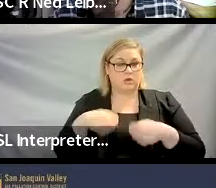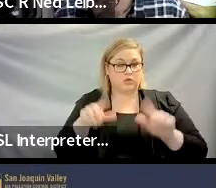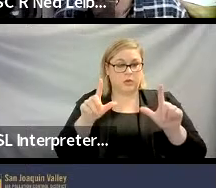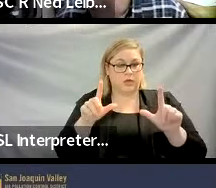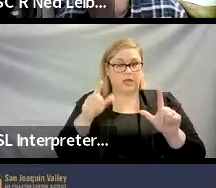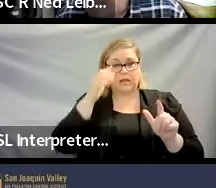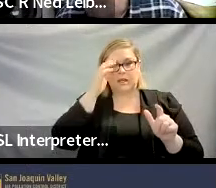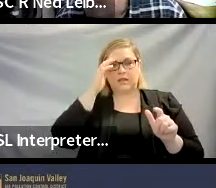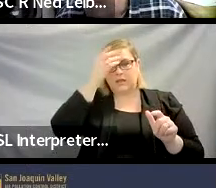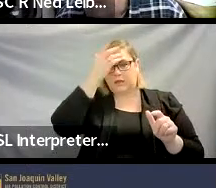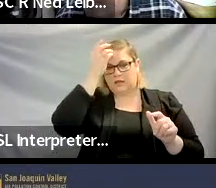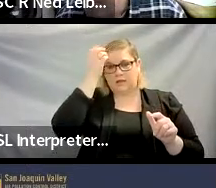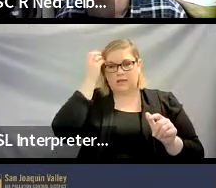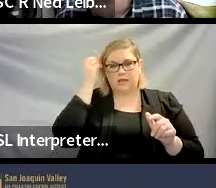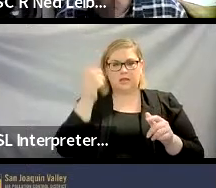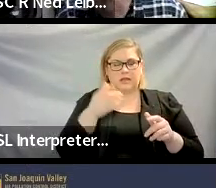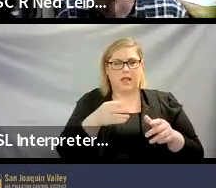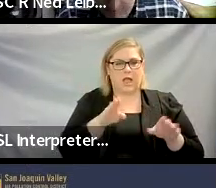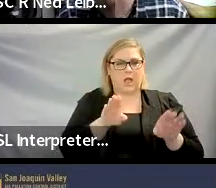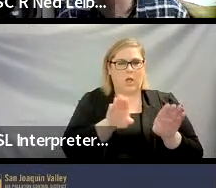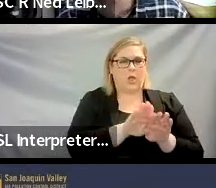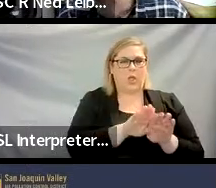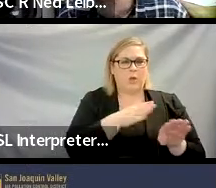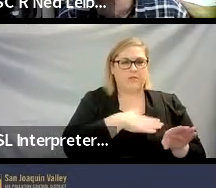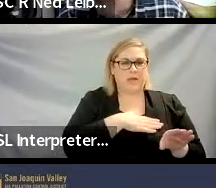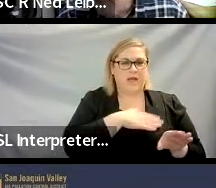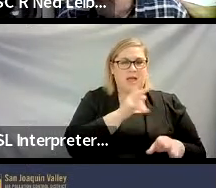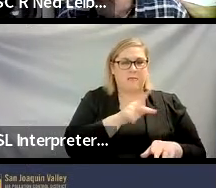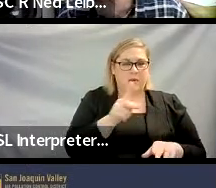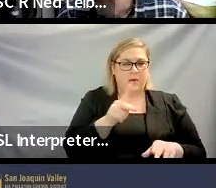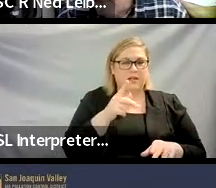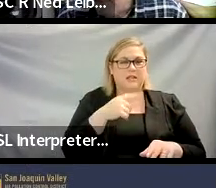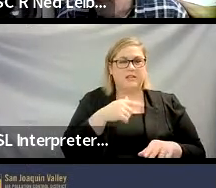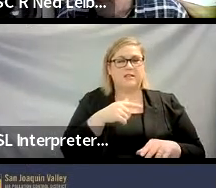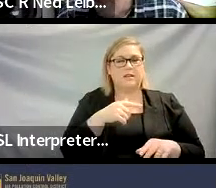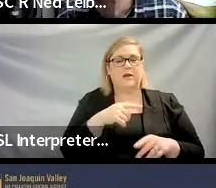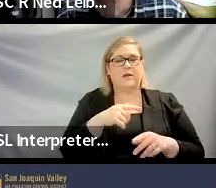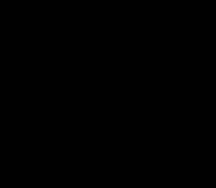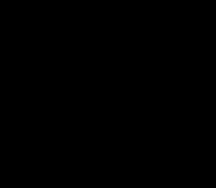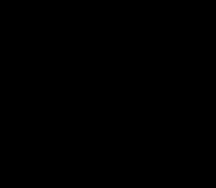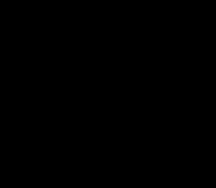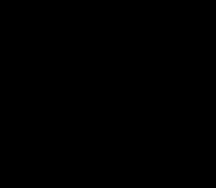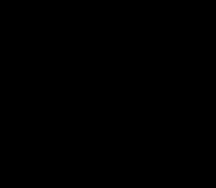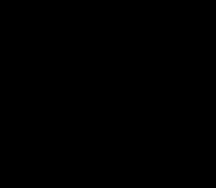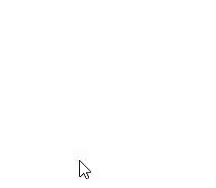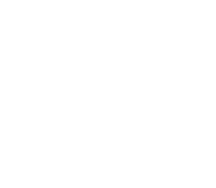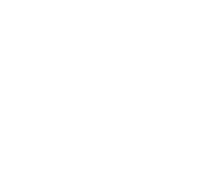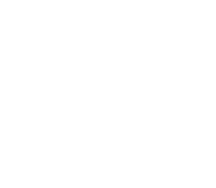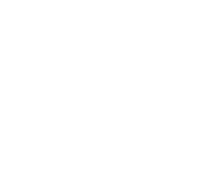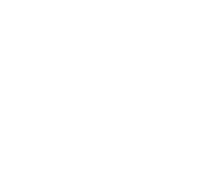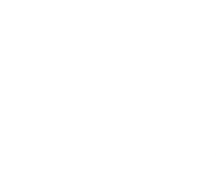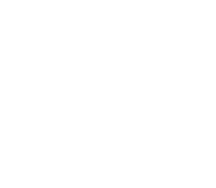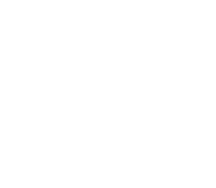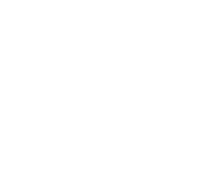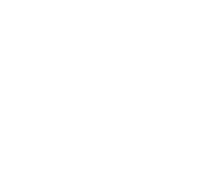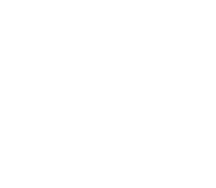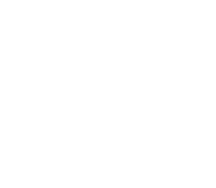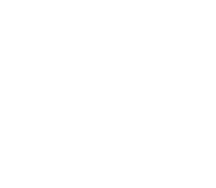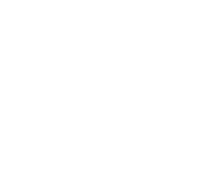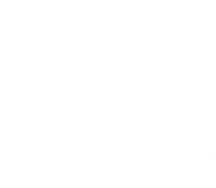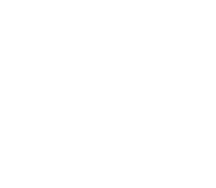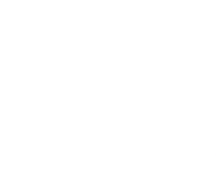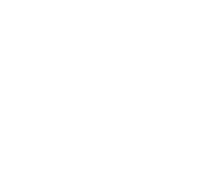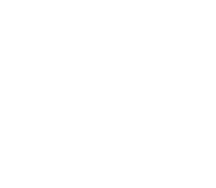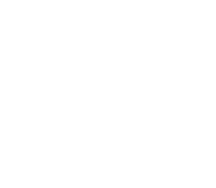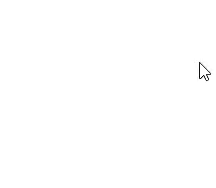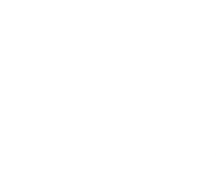I'm leaning on Steph because I accidentally closed it. I don't know where I saved it, but I have an awesome image to show you. A couple things. One, here's